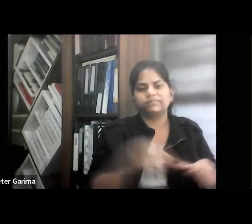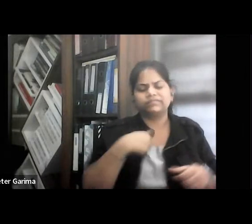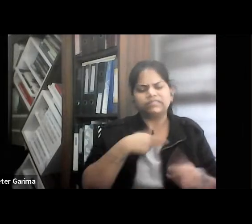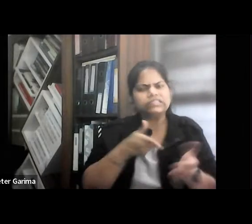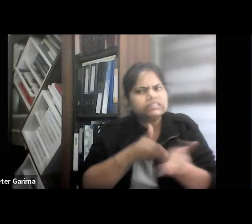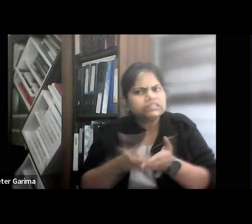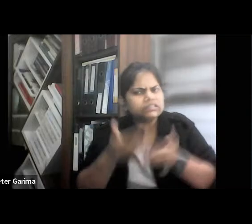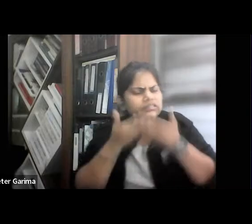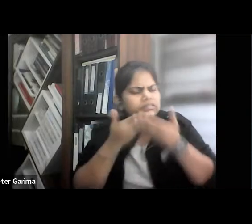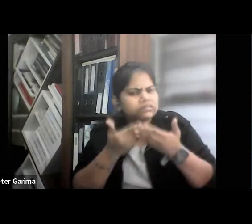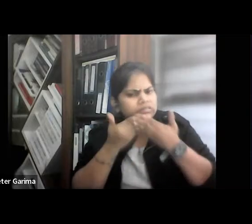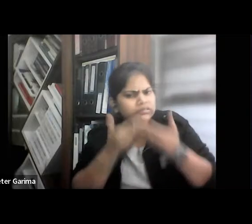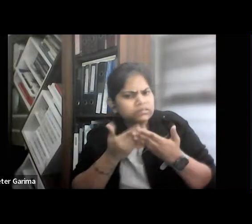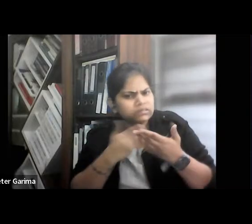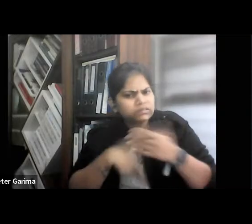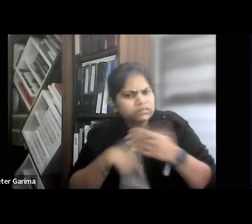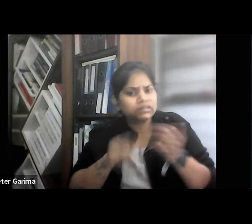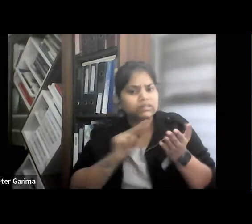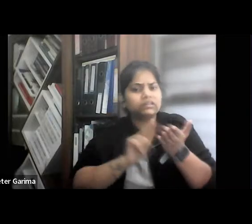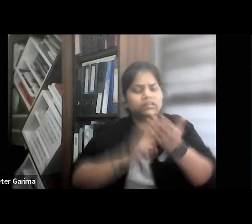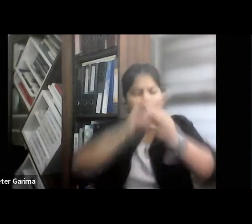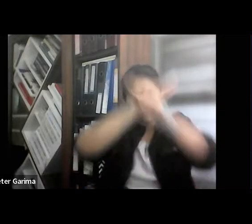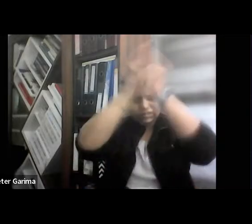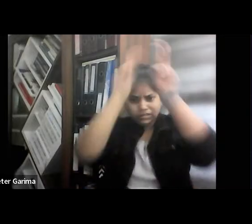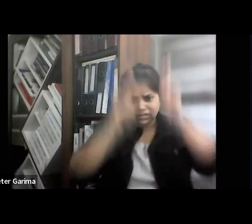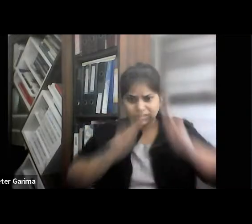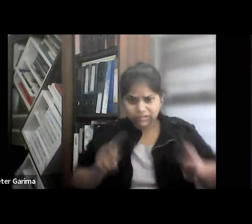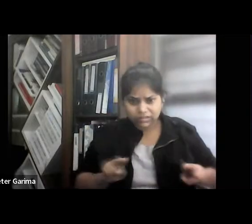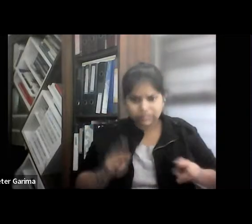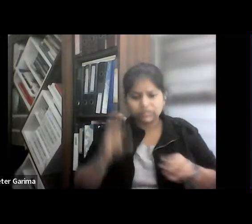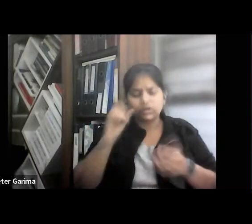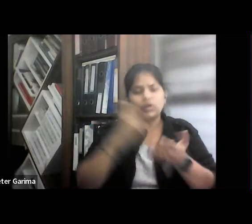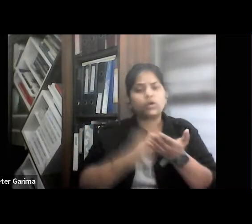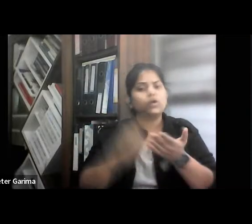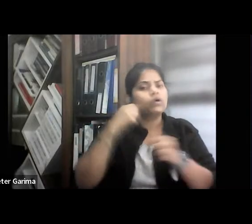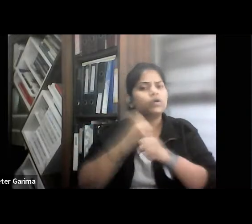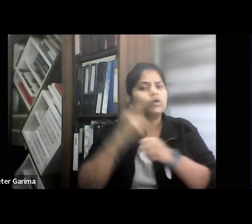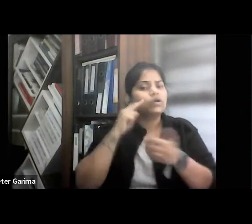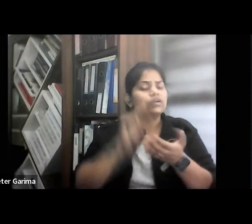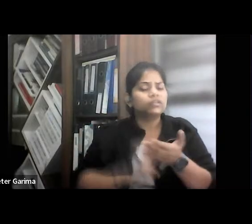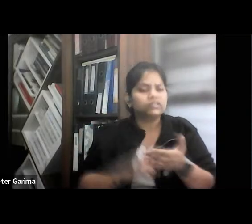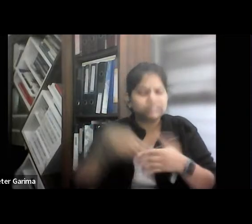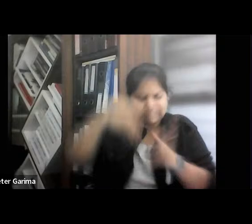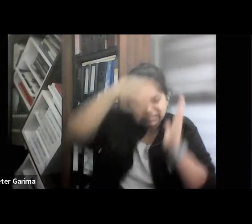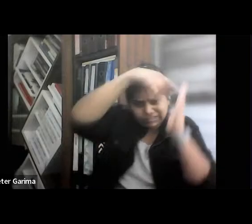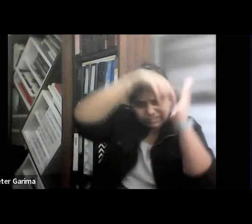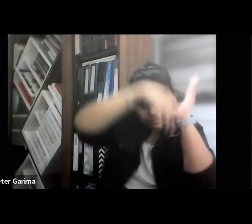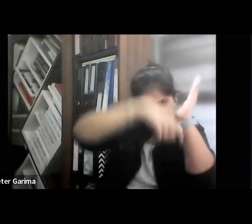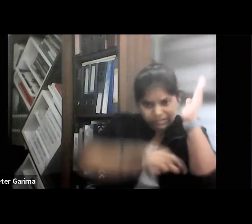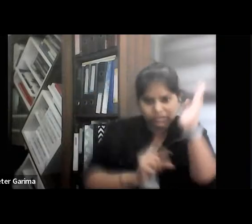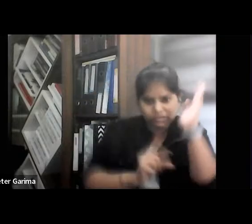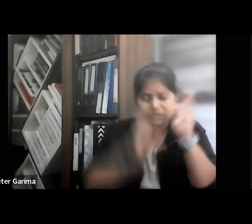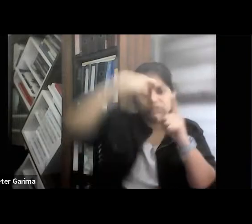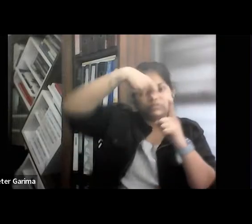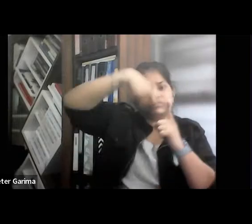of international origin, with its roots at the United